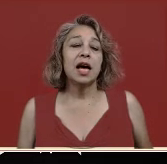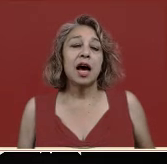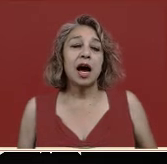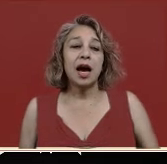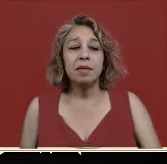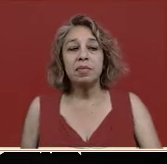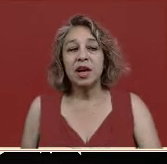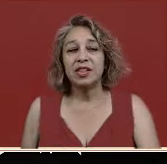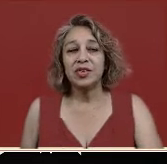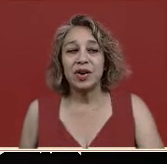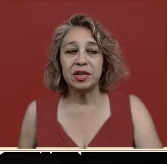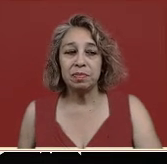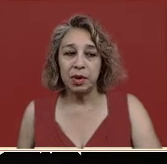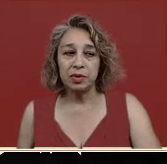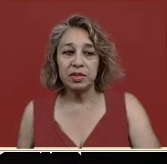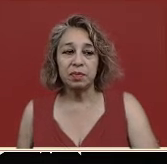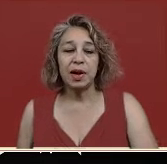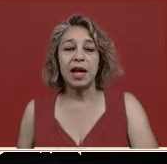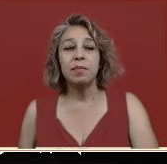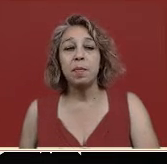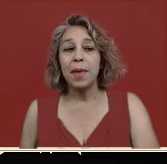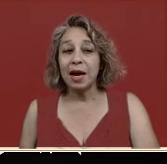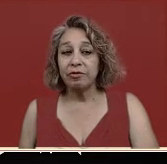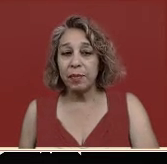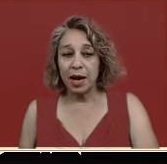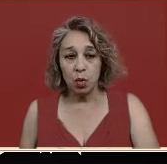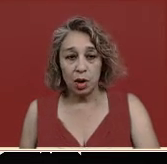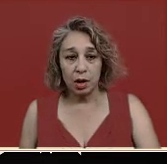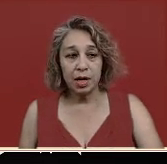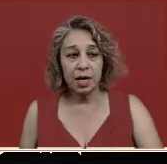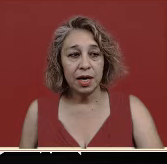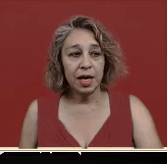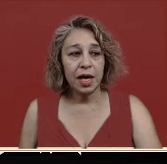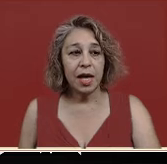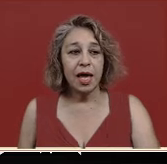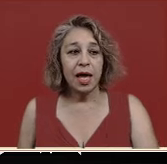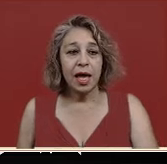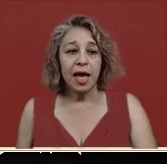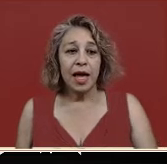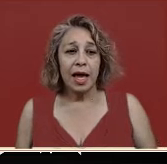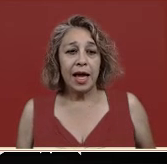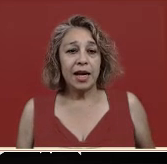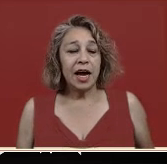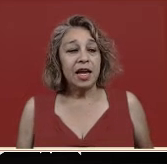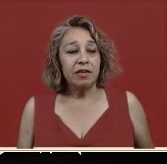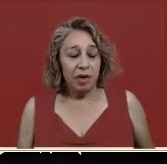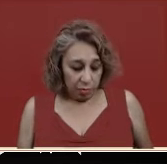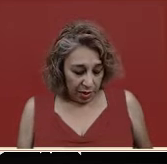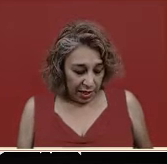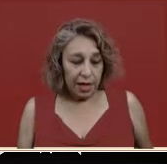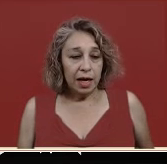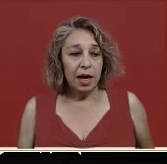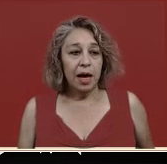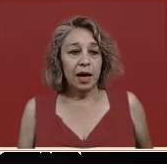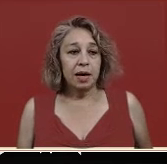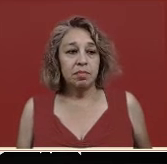says, I am not trying to boast, but I am a man of my word, and I have